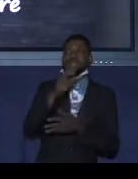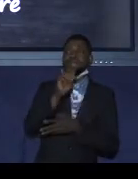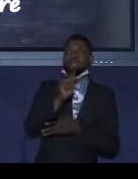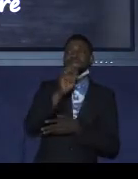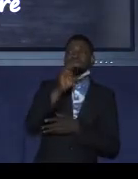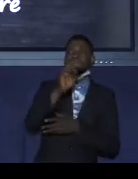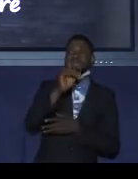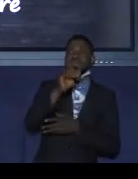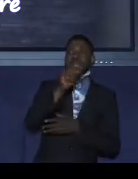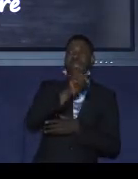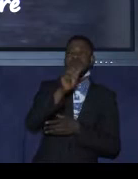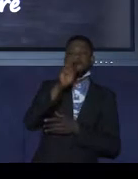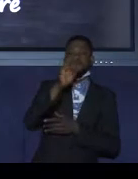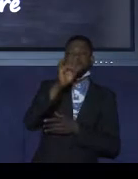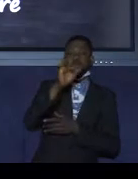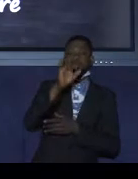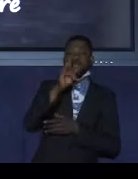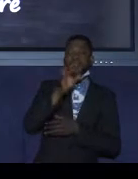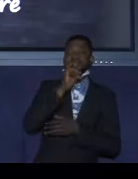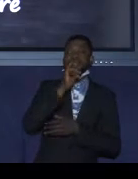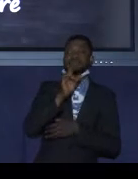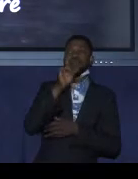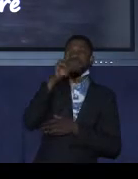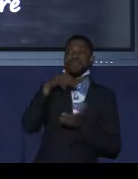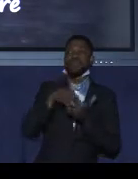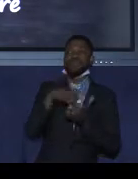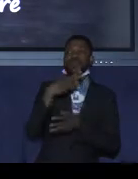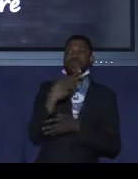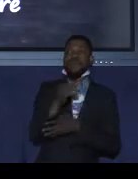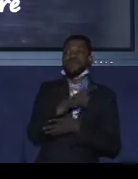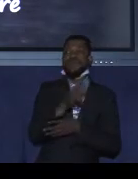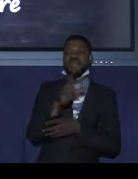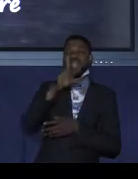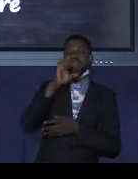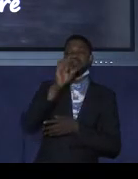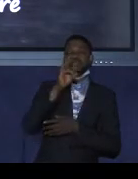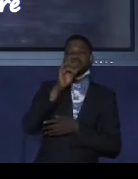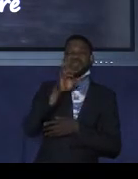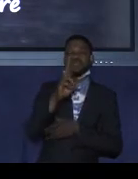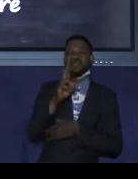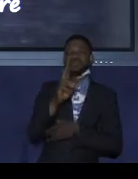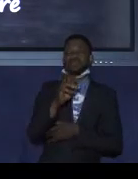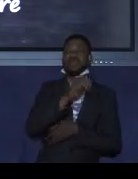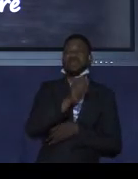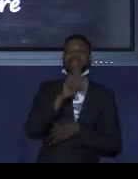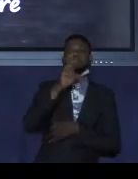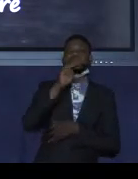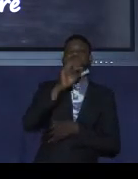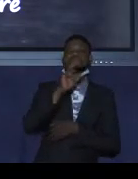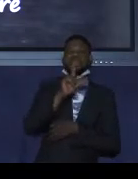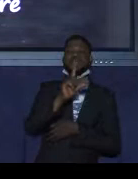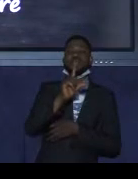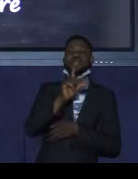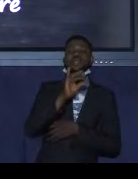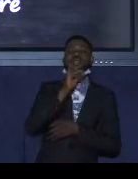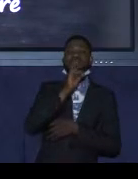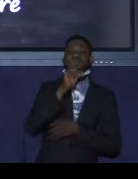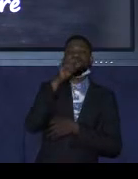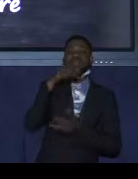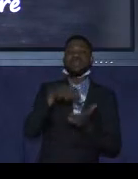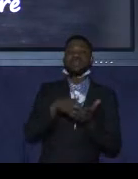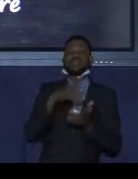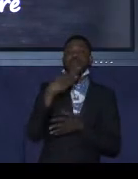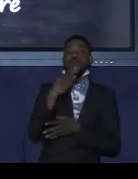a milliliter is 1,000th of a liter. I'll take that again. A milliliter